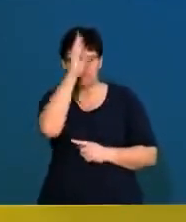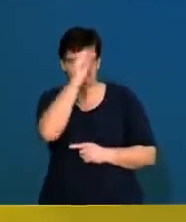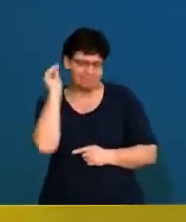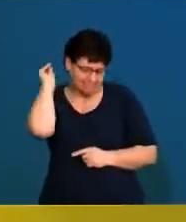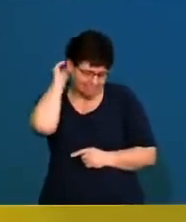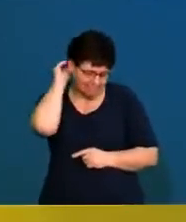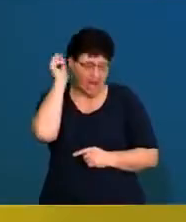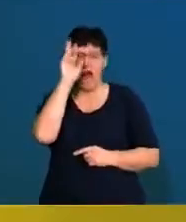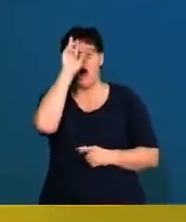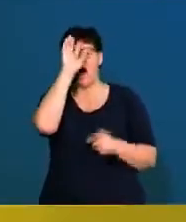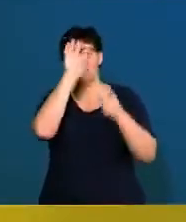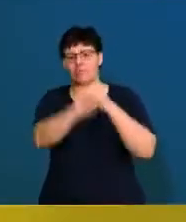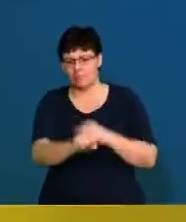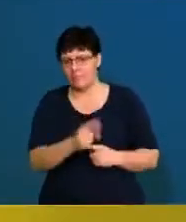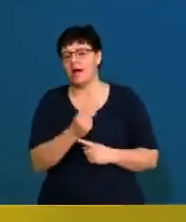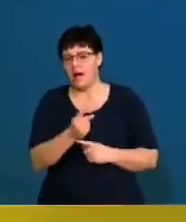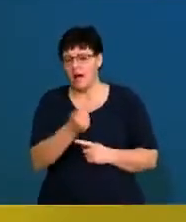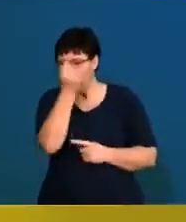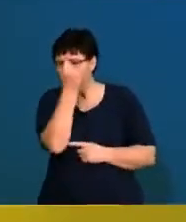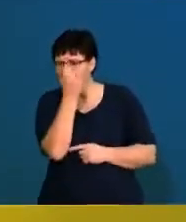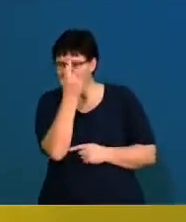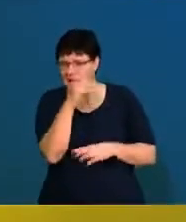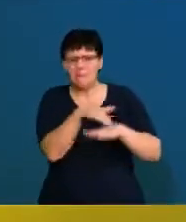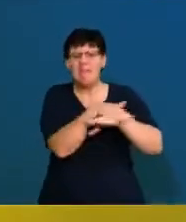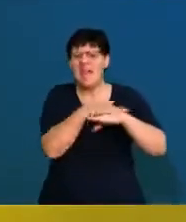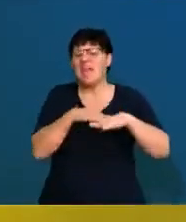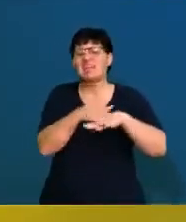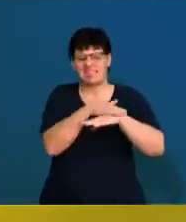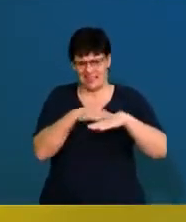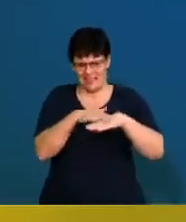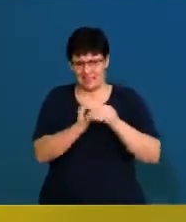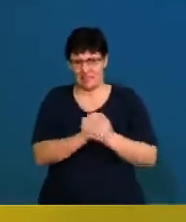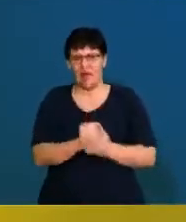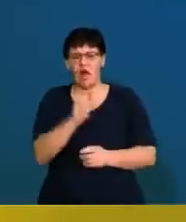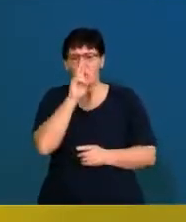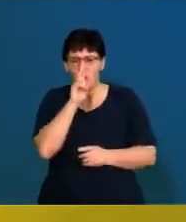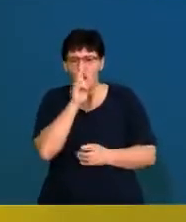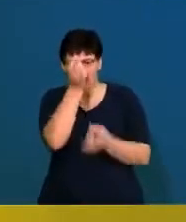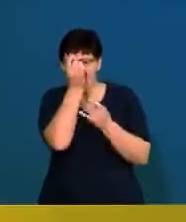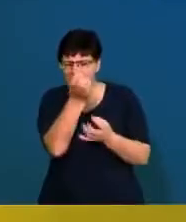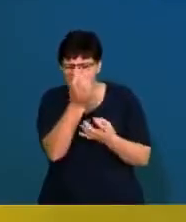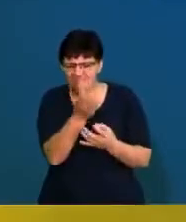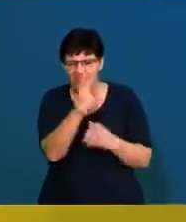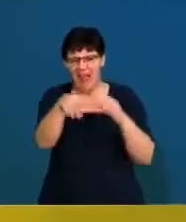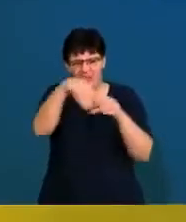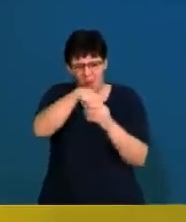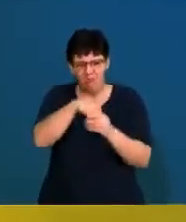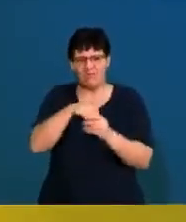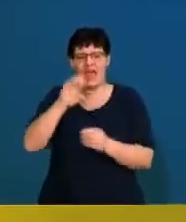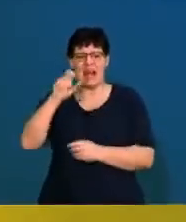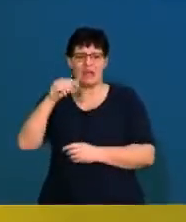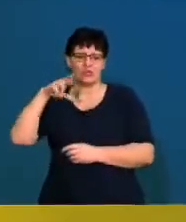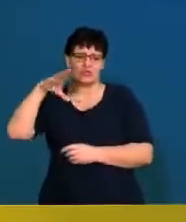your remembering, and your understanding at a very basic level. Okay, let's look at the tips that are involved